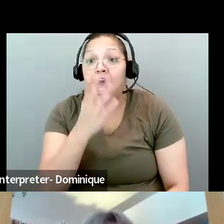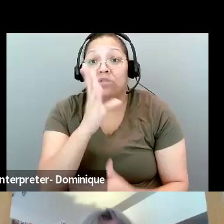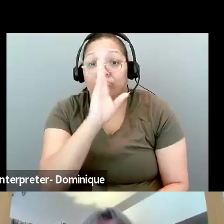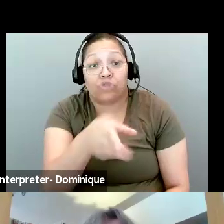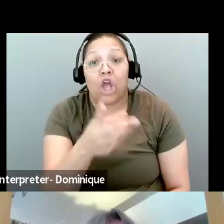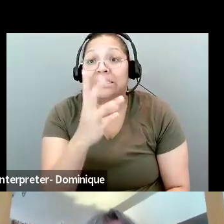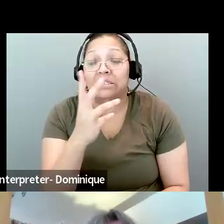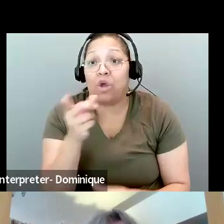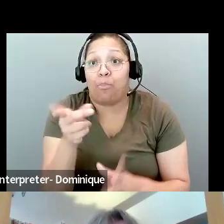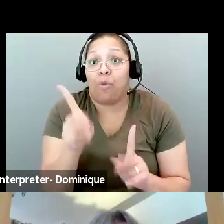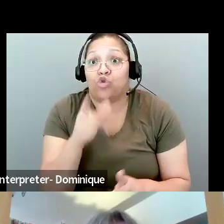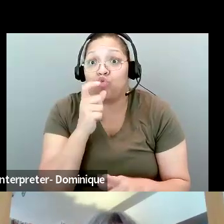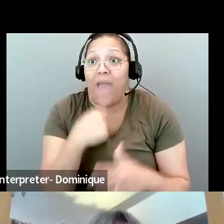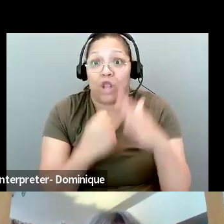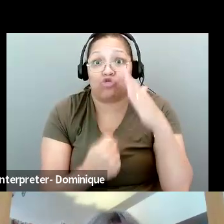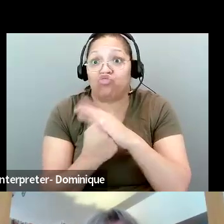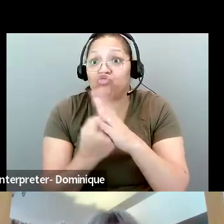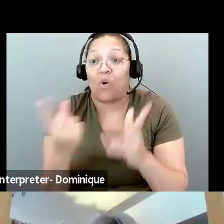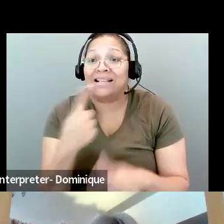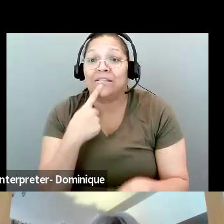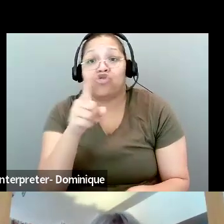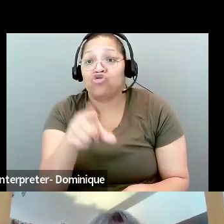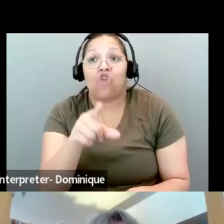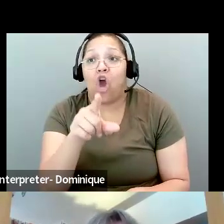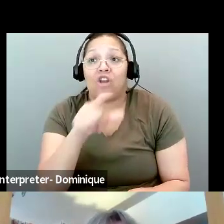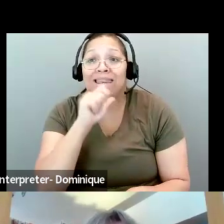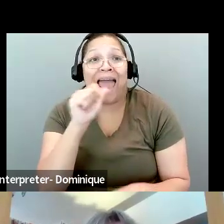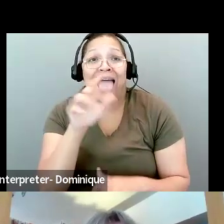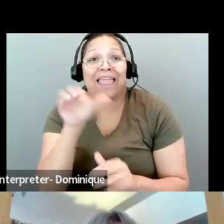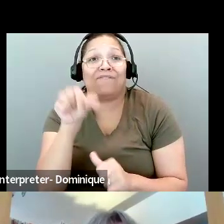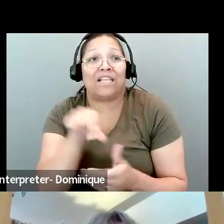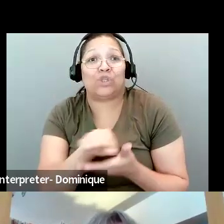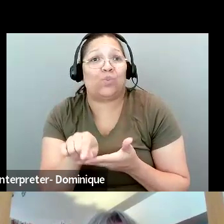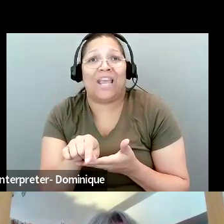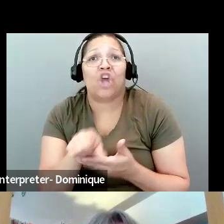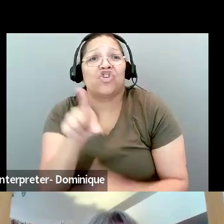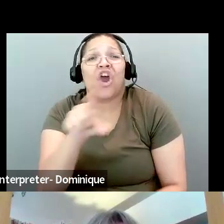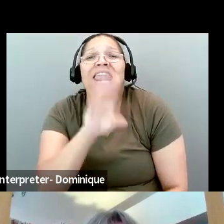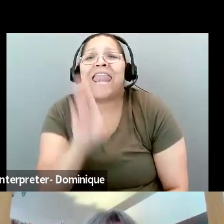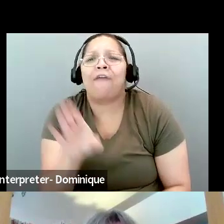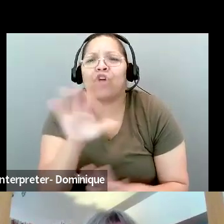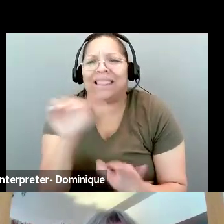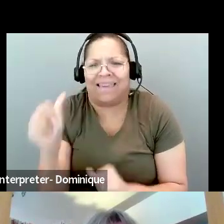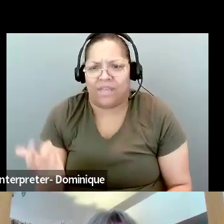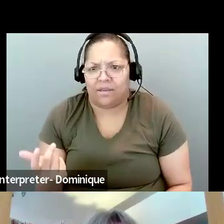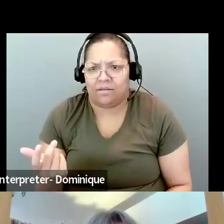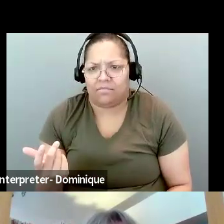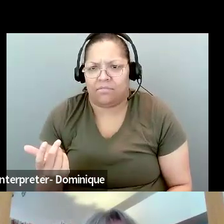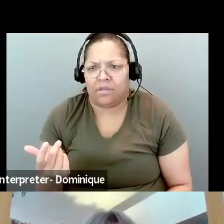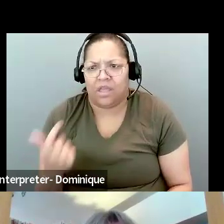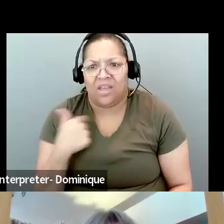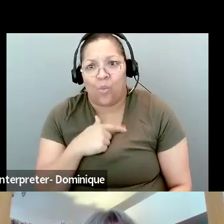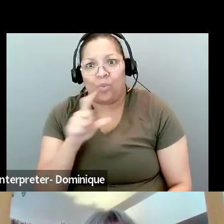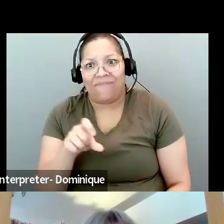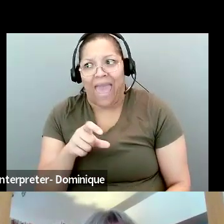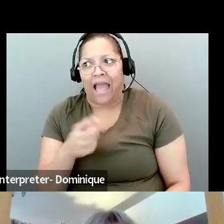6 years ago, you're not only not leaving this week, you're never leaving. And we've had to step